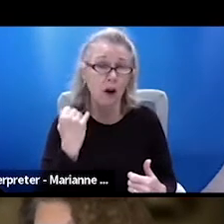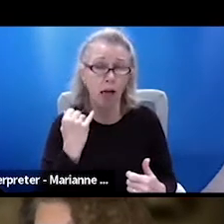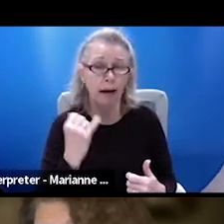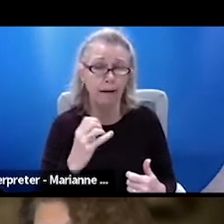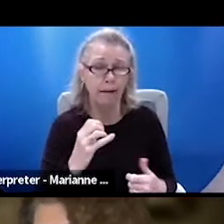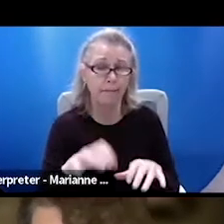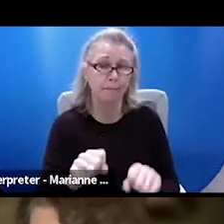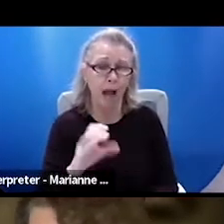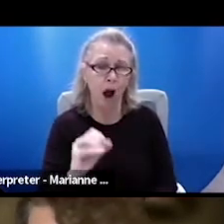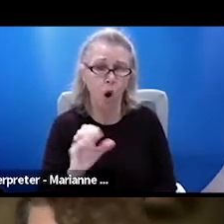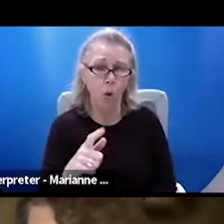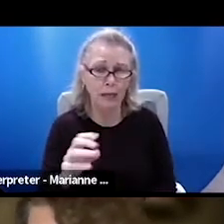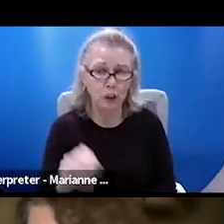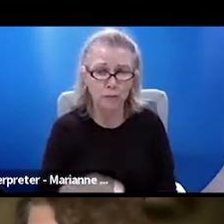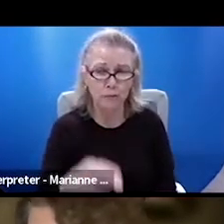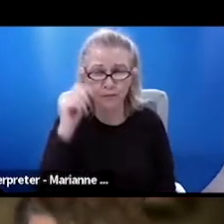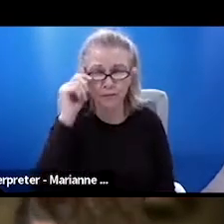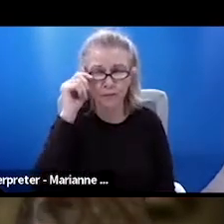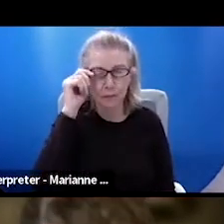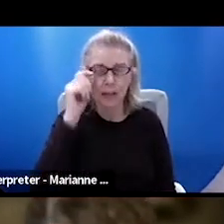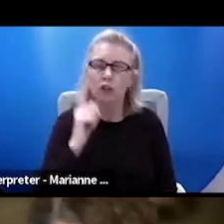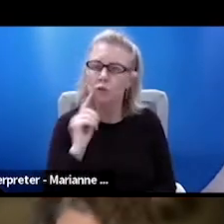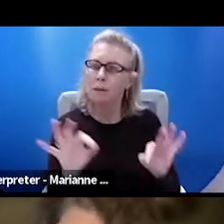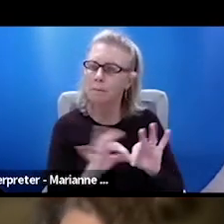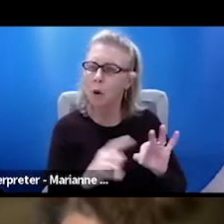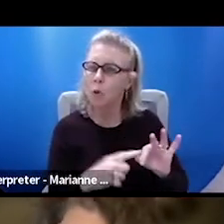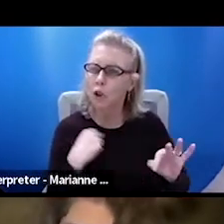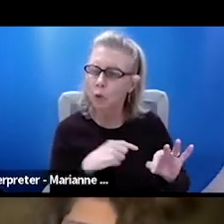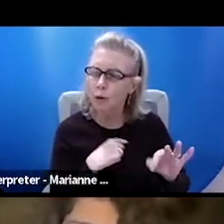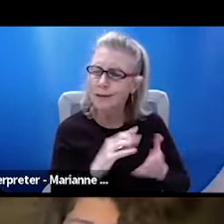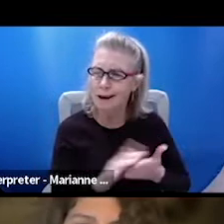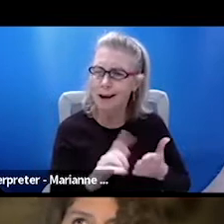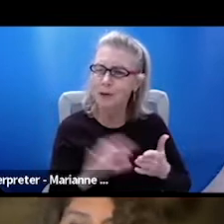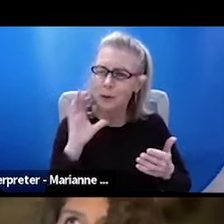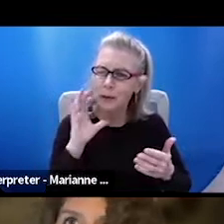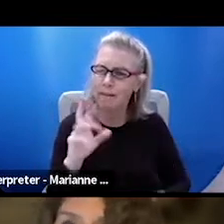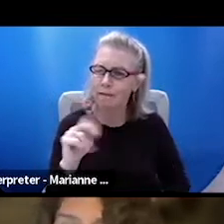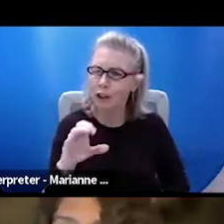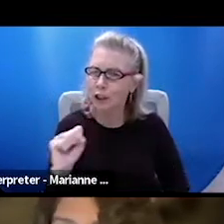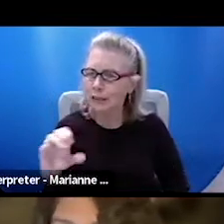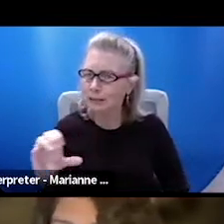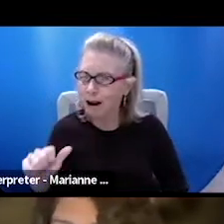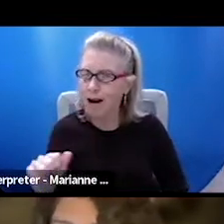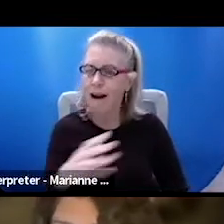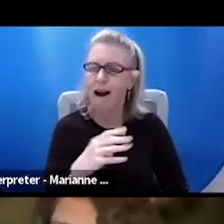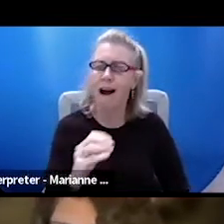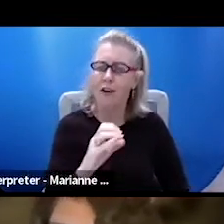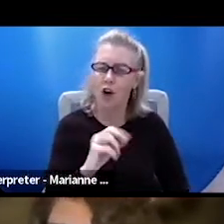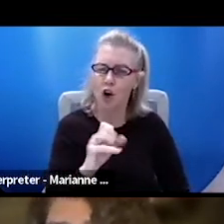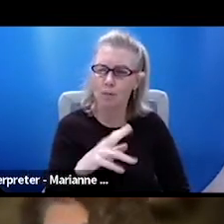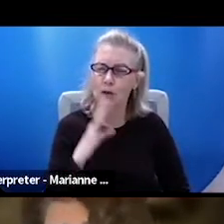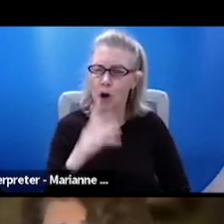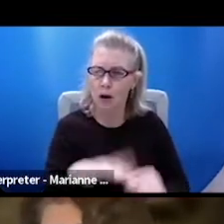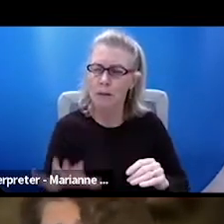It's really important to us, and it was really nice to hear Francesca and Carmen talking about their residencies being